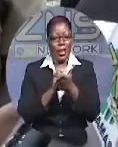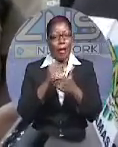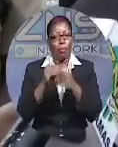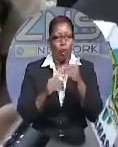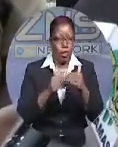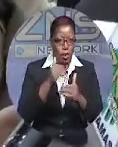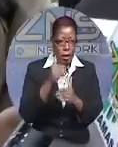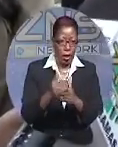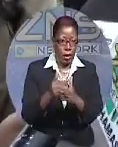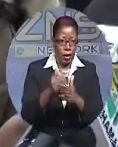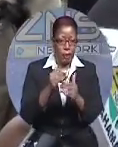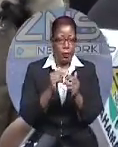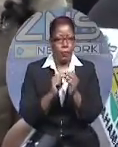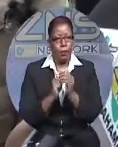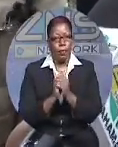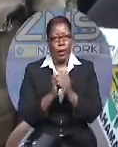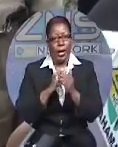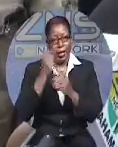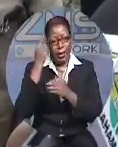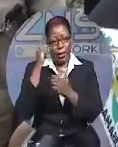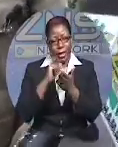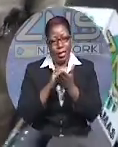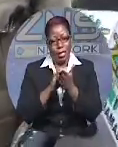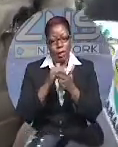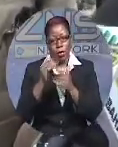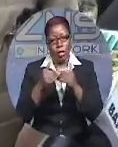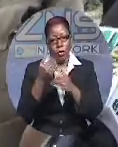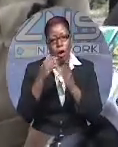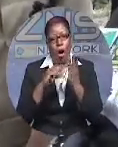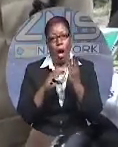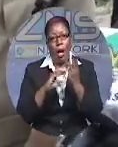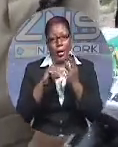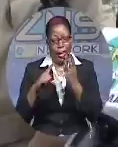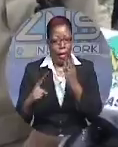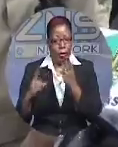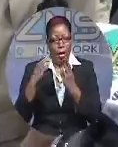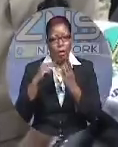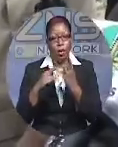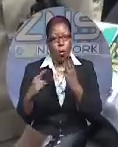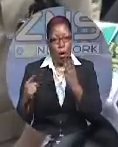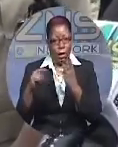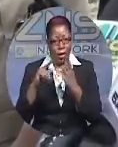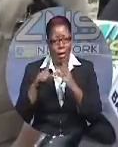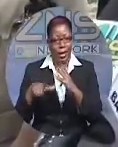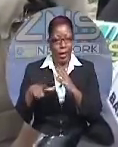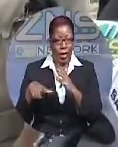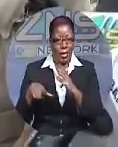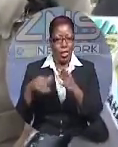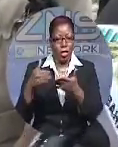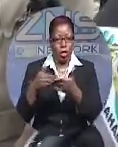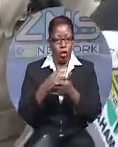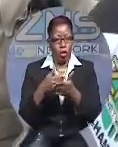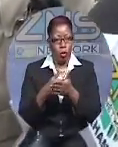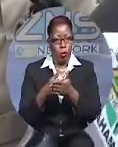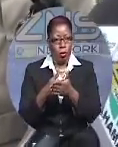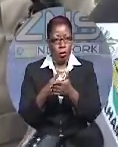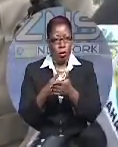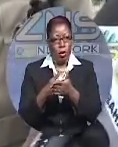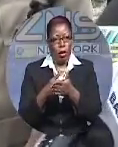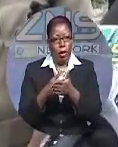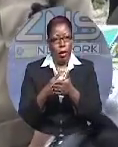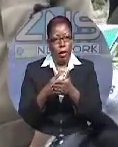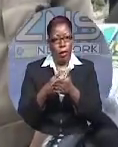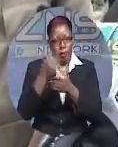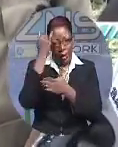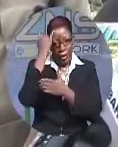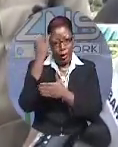thought, was the position of cable and wireless, but there is a new position that has come to me as a part of